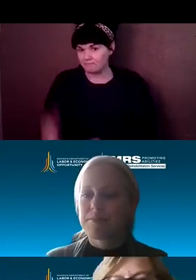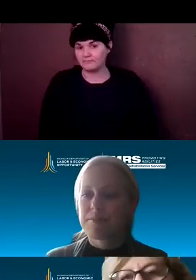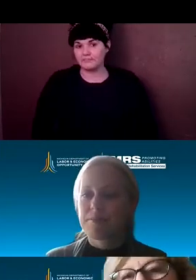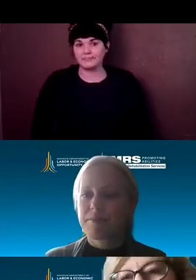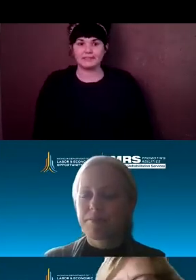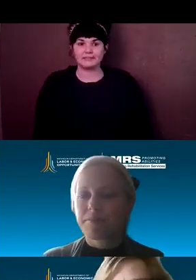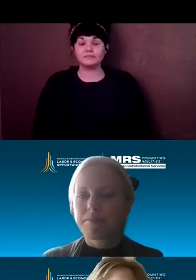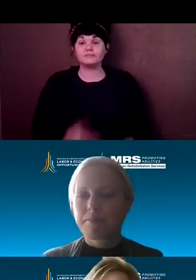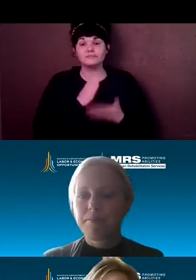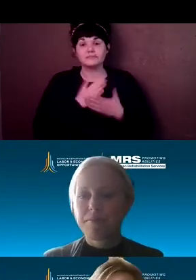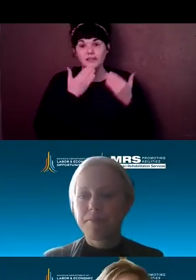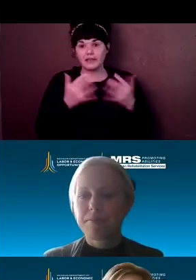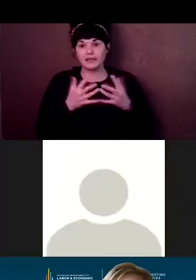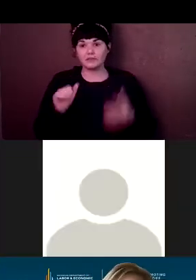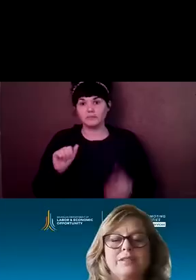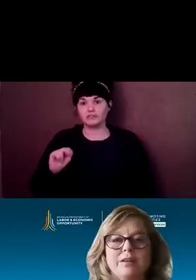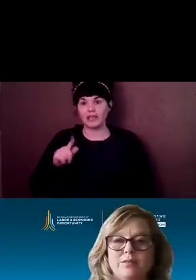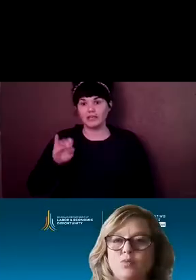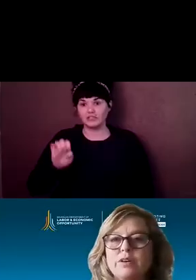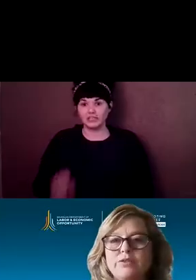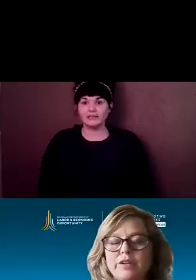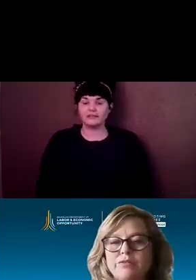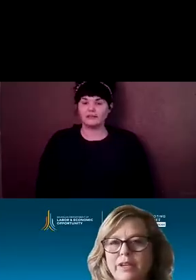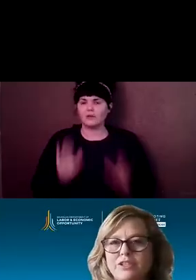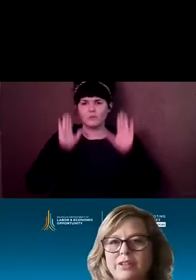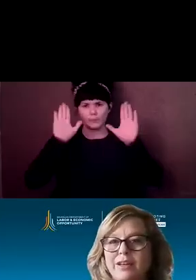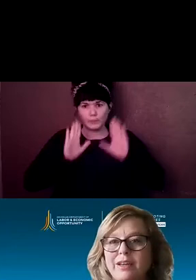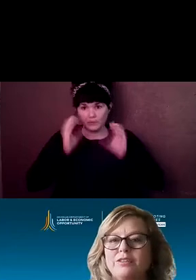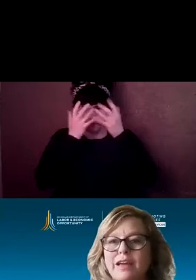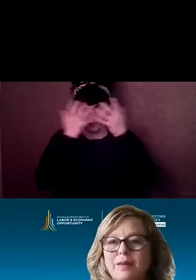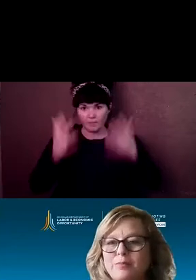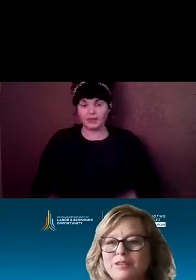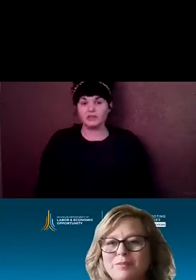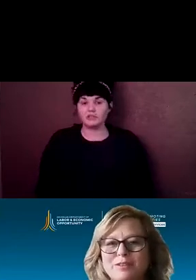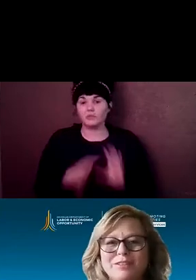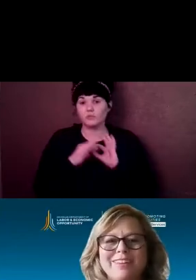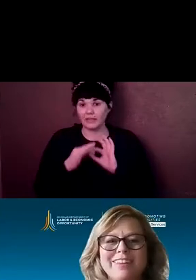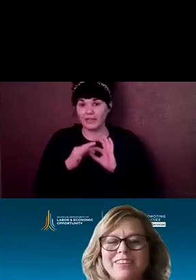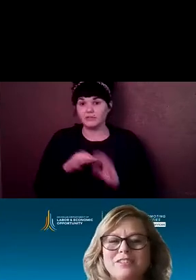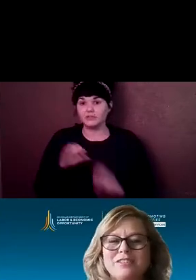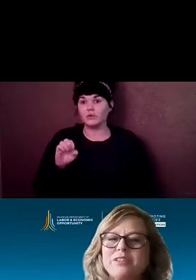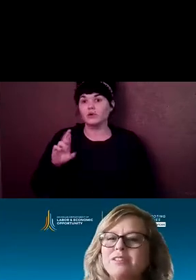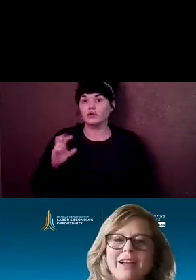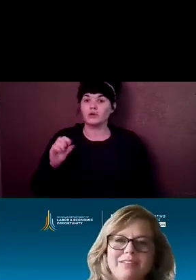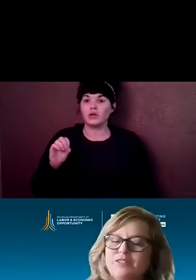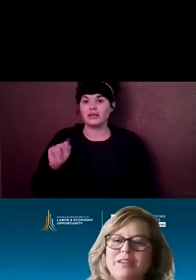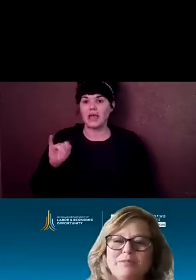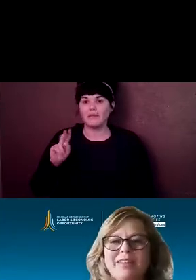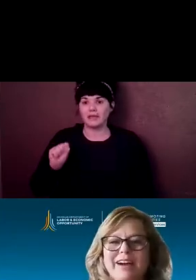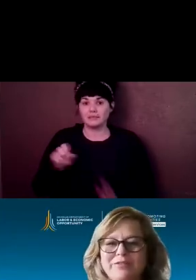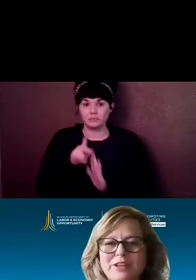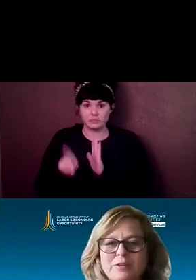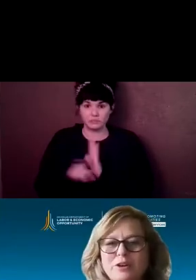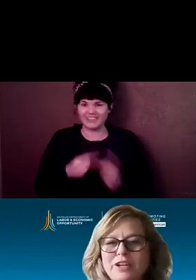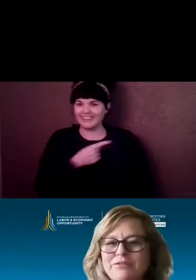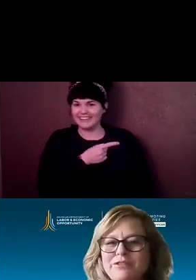right, thank you so much, Angie. That was wonderful information on ergonomic principles. So this slide just makes me